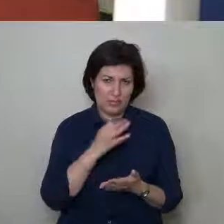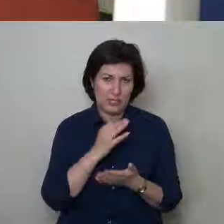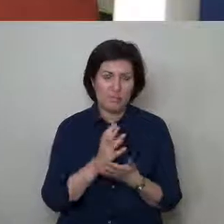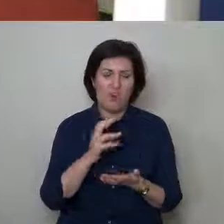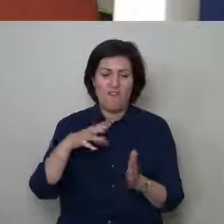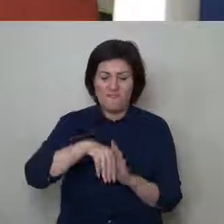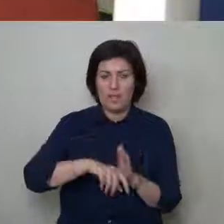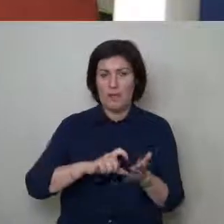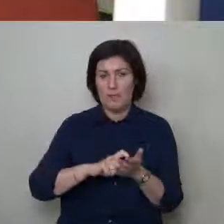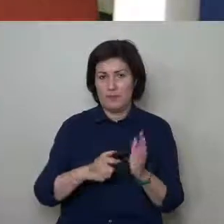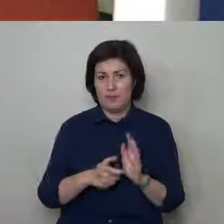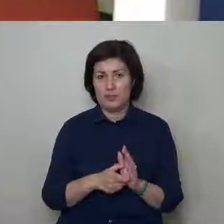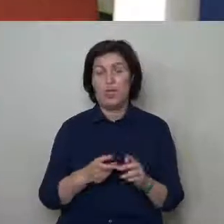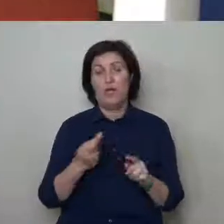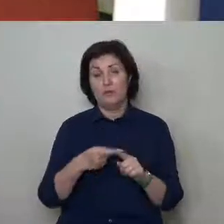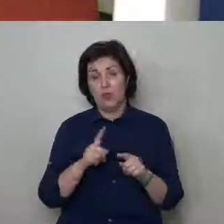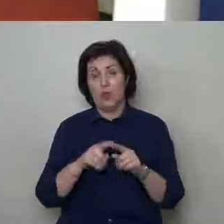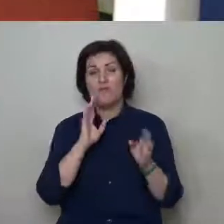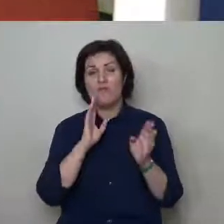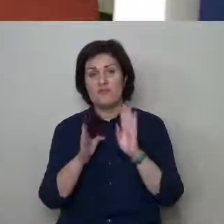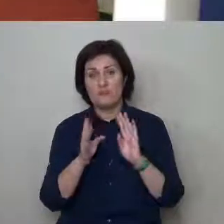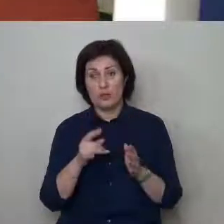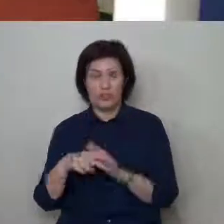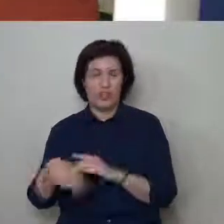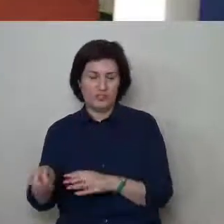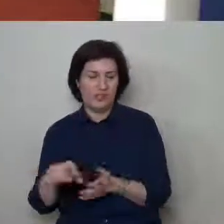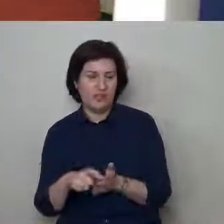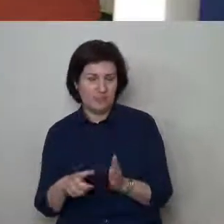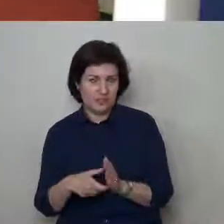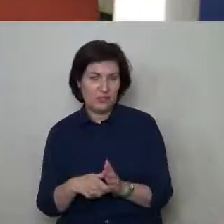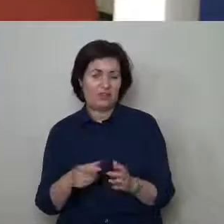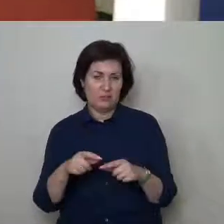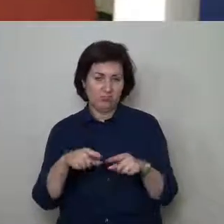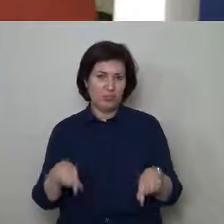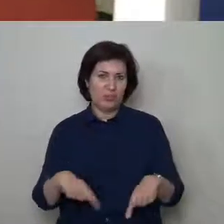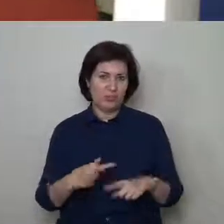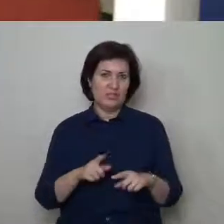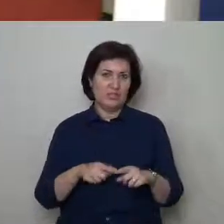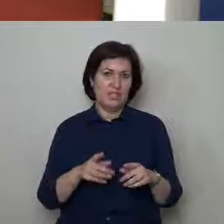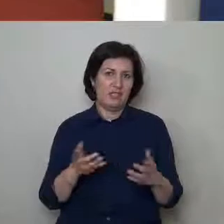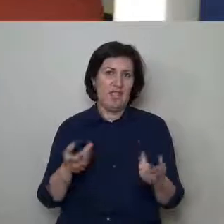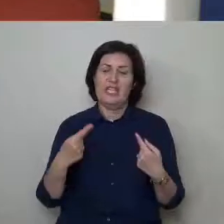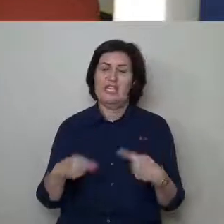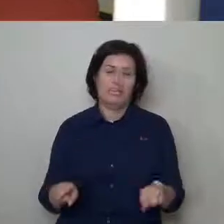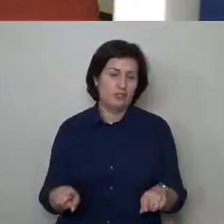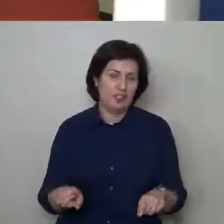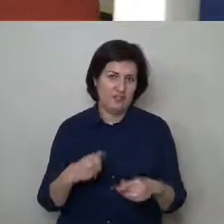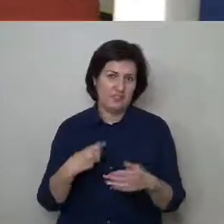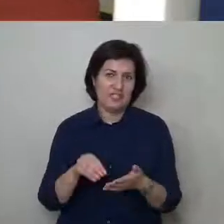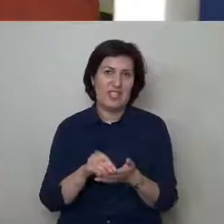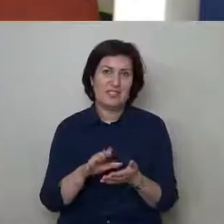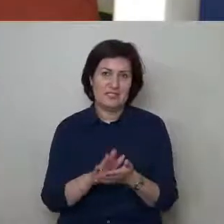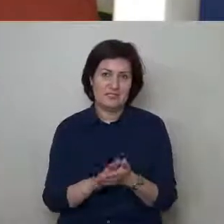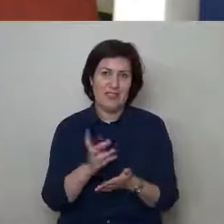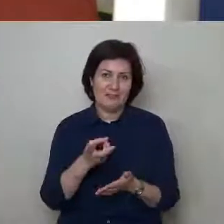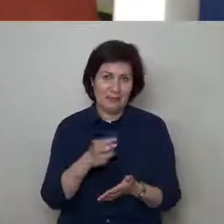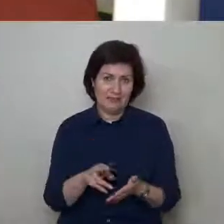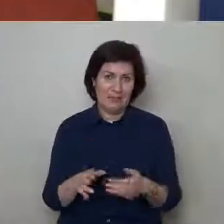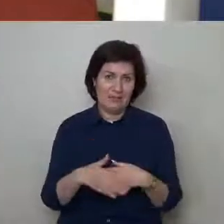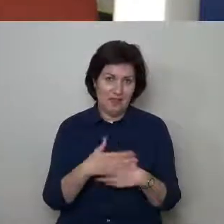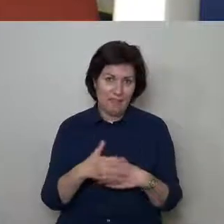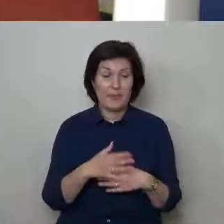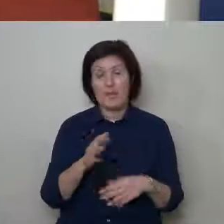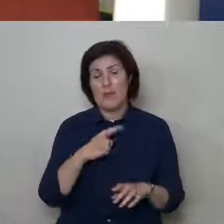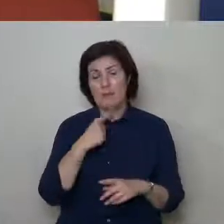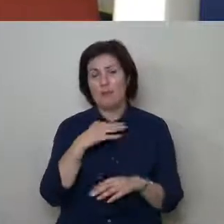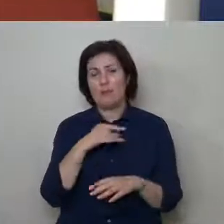polling station. For example, if one does it on Facebook, well, that would be another